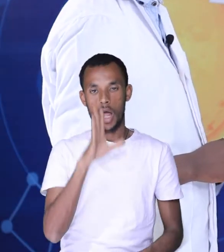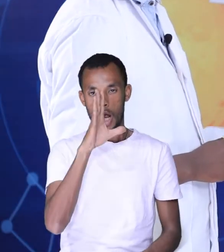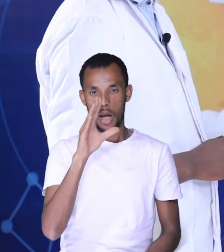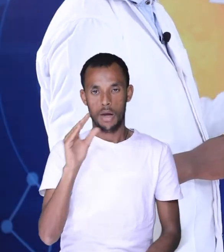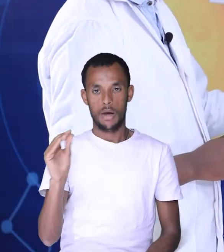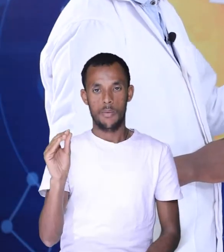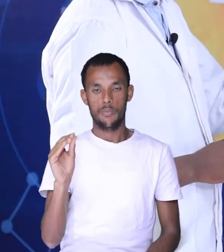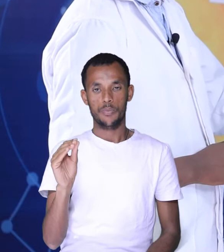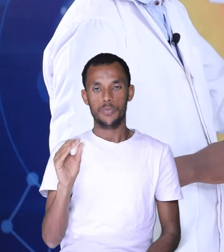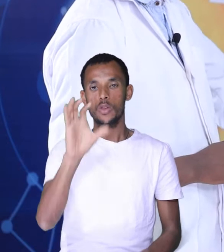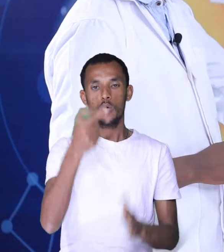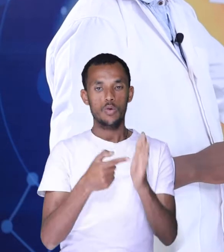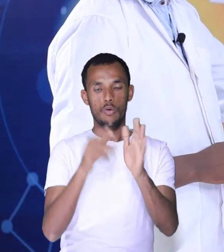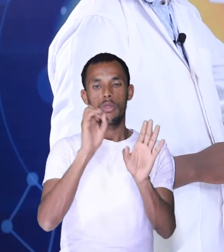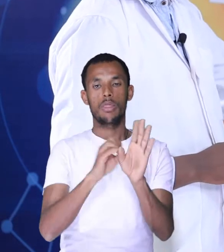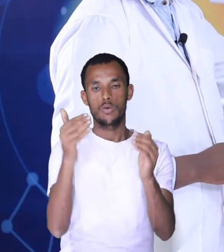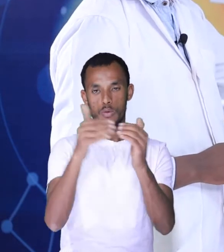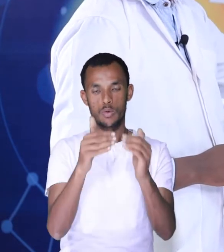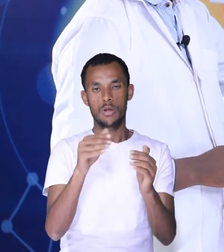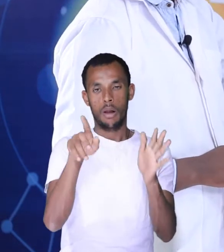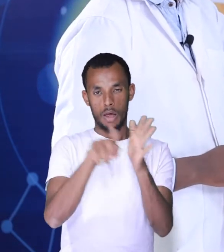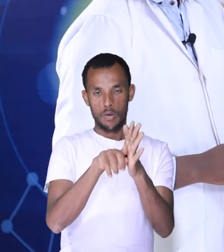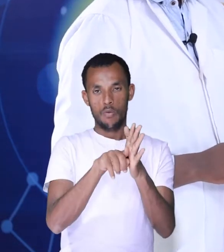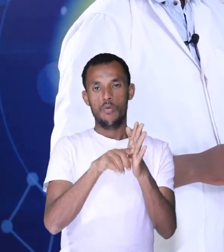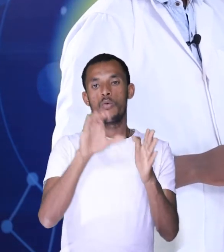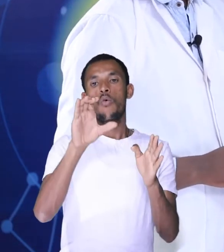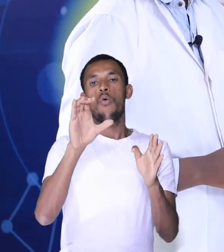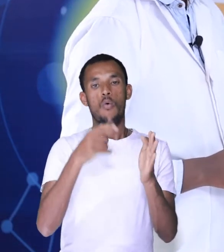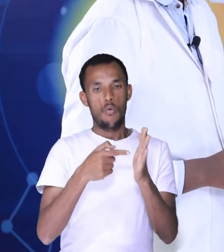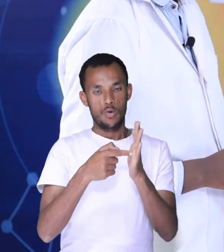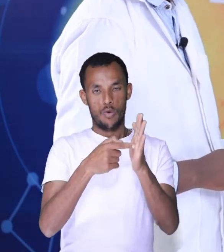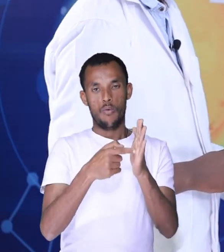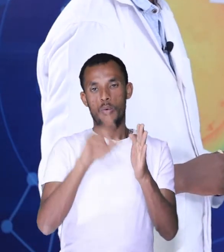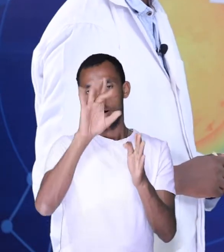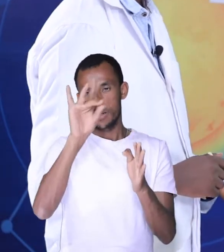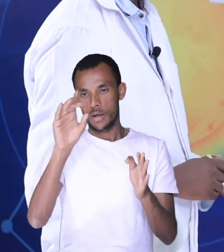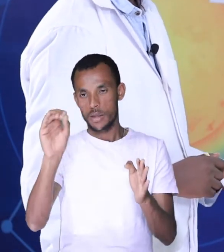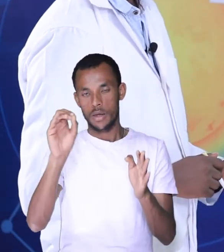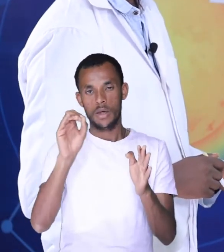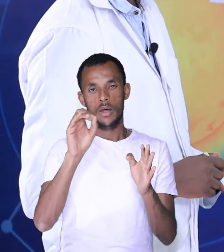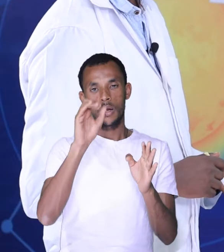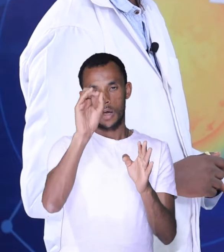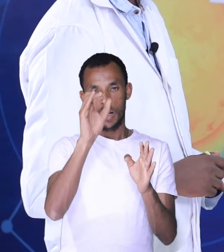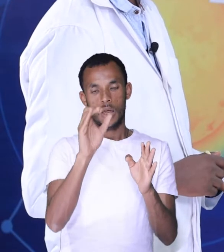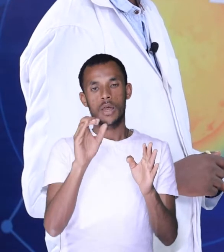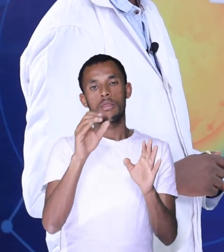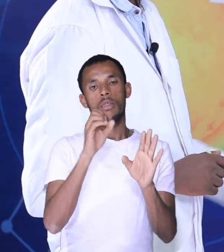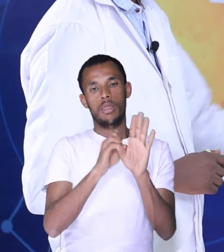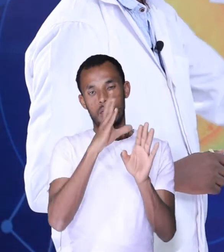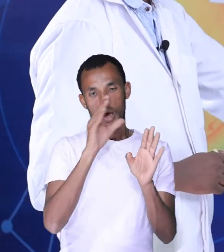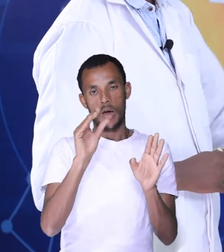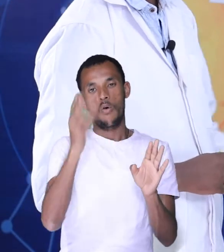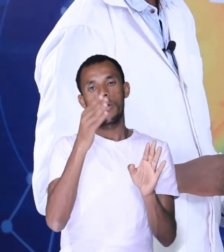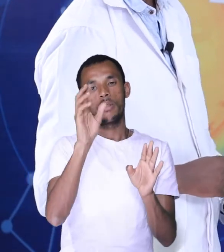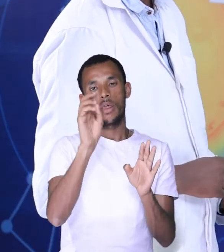And cos of theta equals to negative of cos of 180 degree minus theta, and tan of minus theta equals